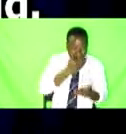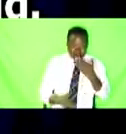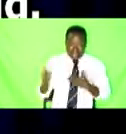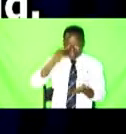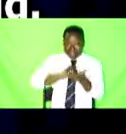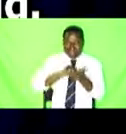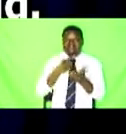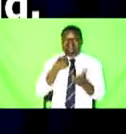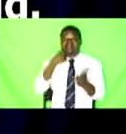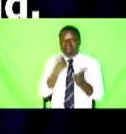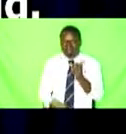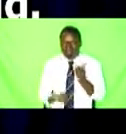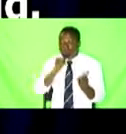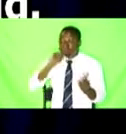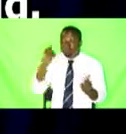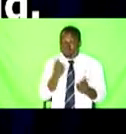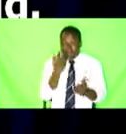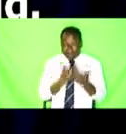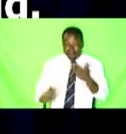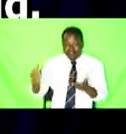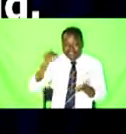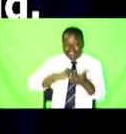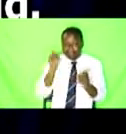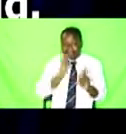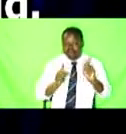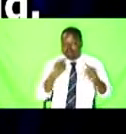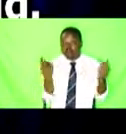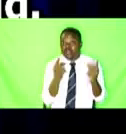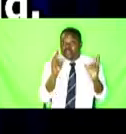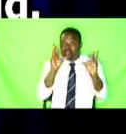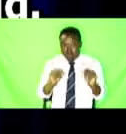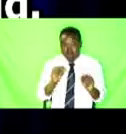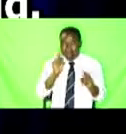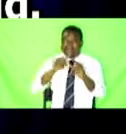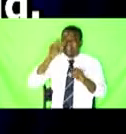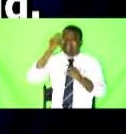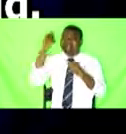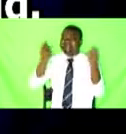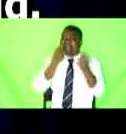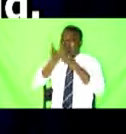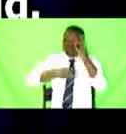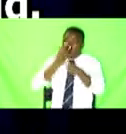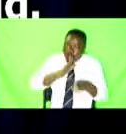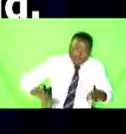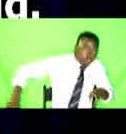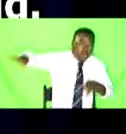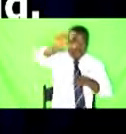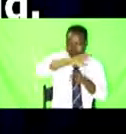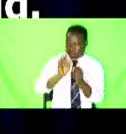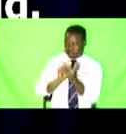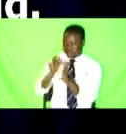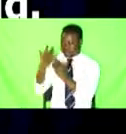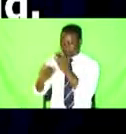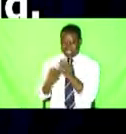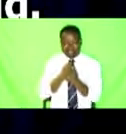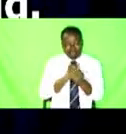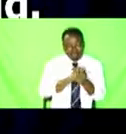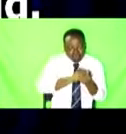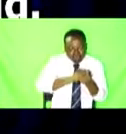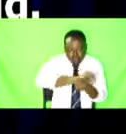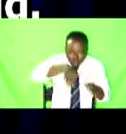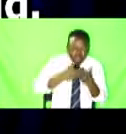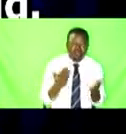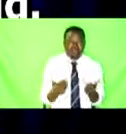that not only for our sins, but also for the sins of the whole world. The sins of the